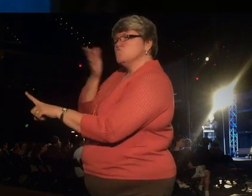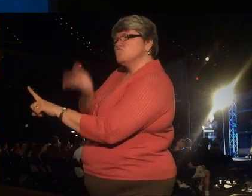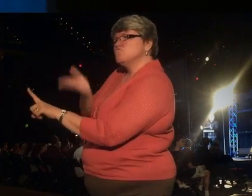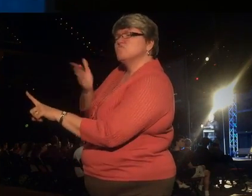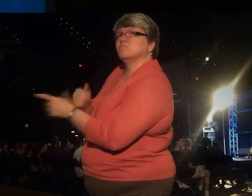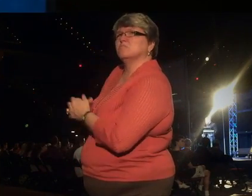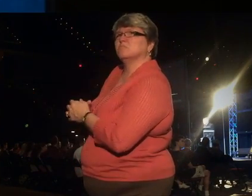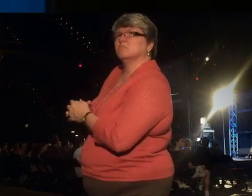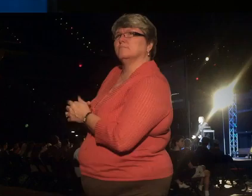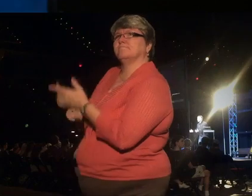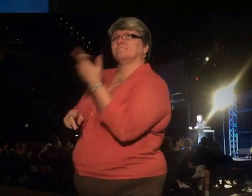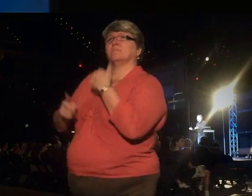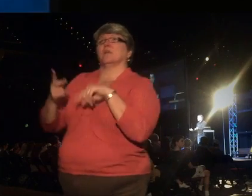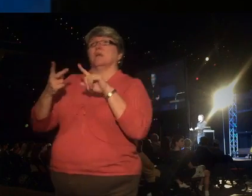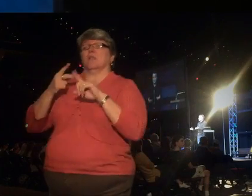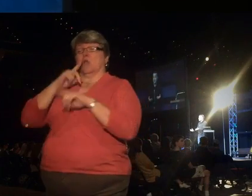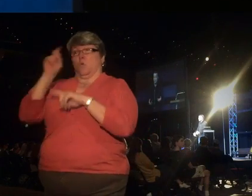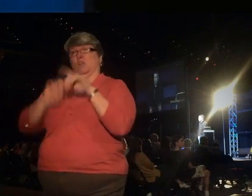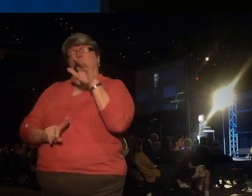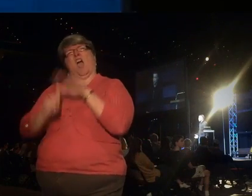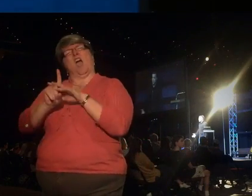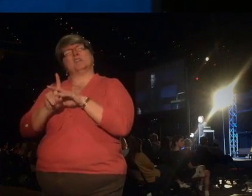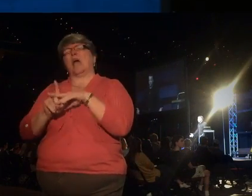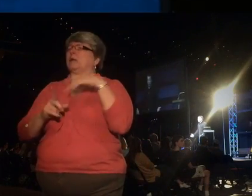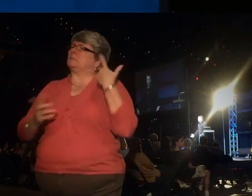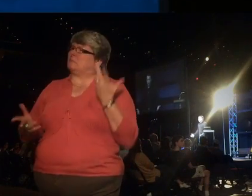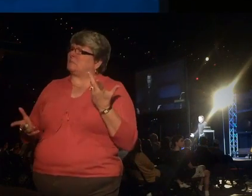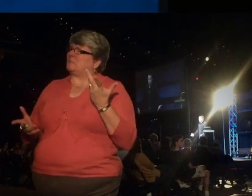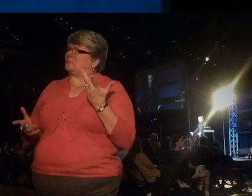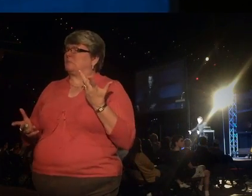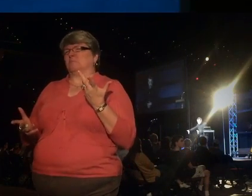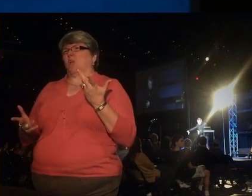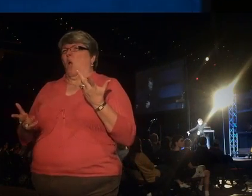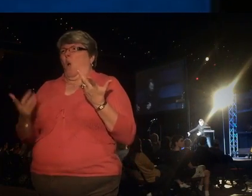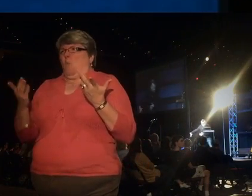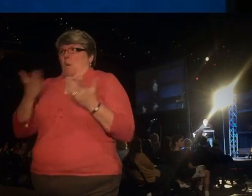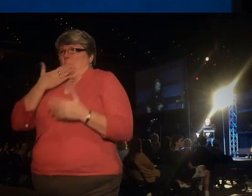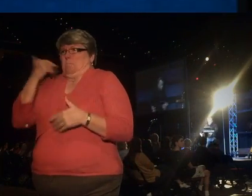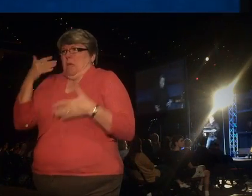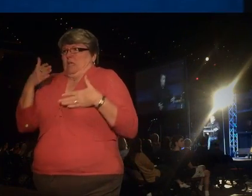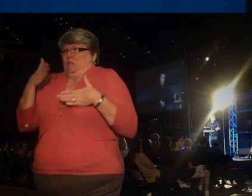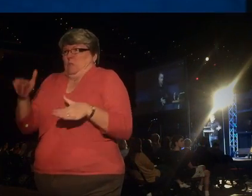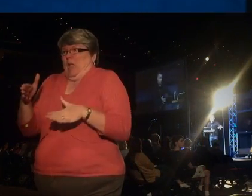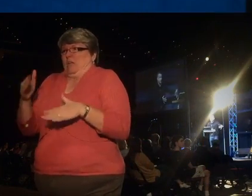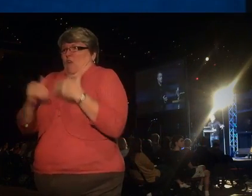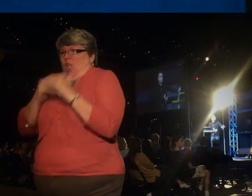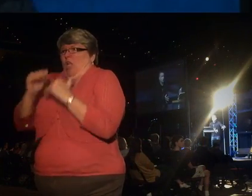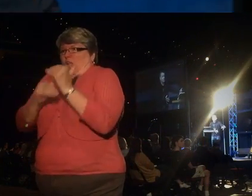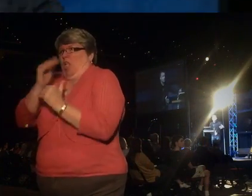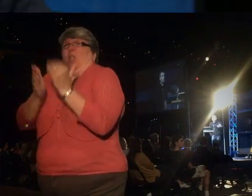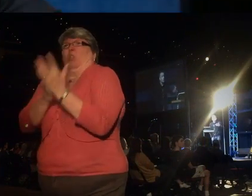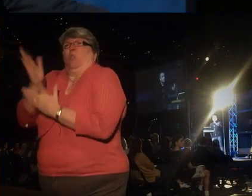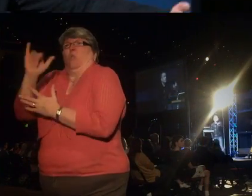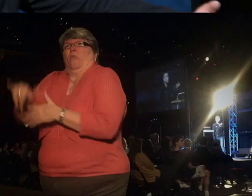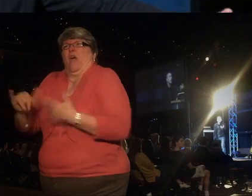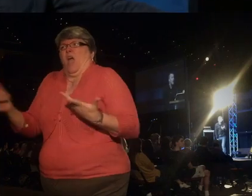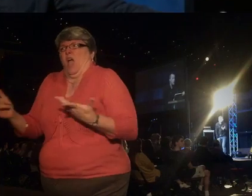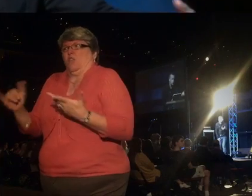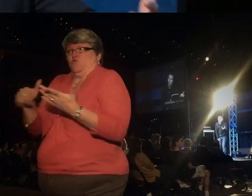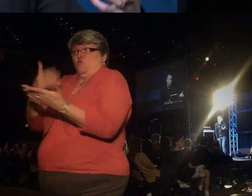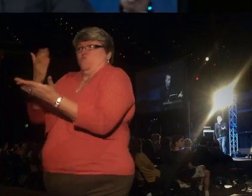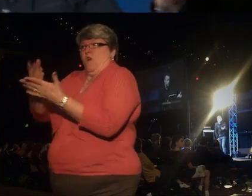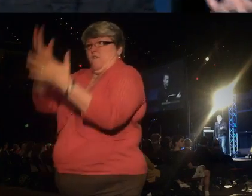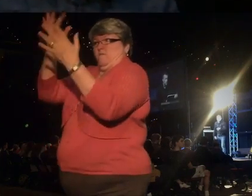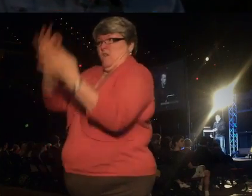who question. And then another question rises up where you go, well, then what's the best way to move through this process